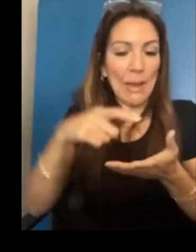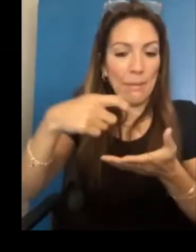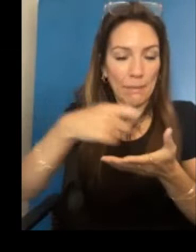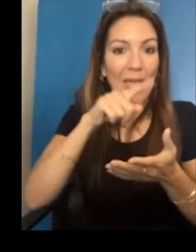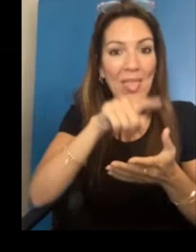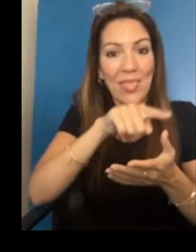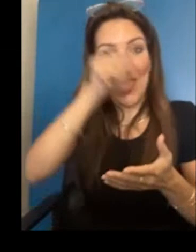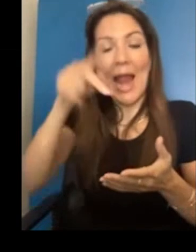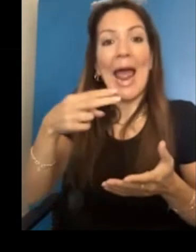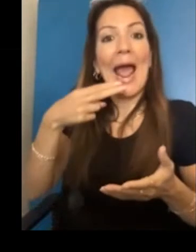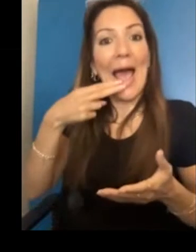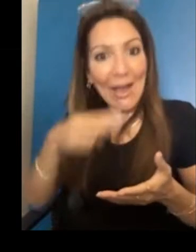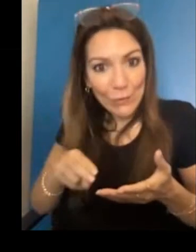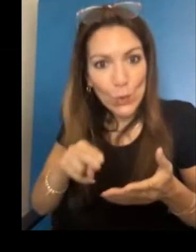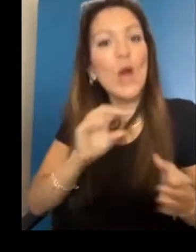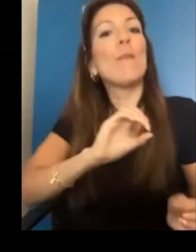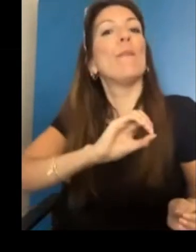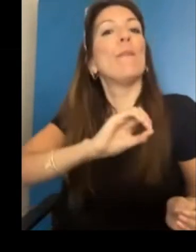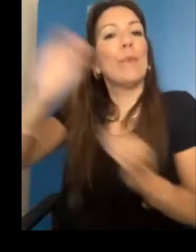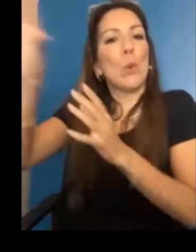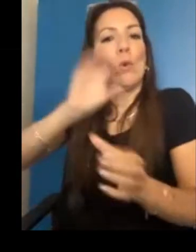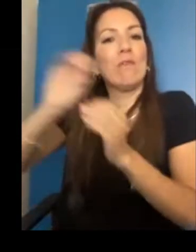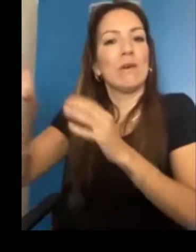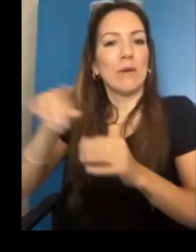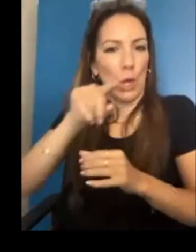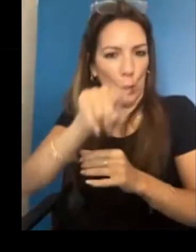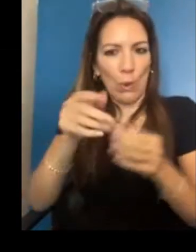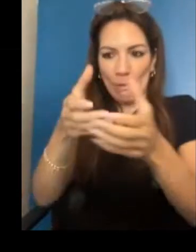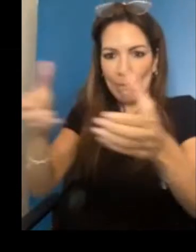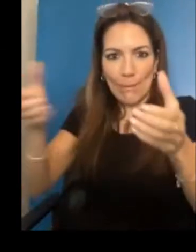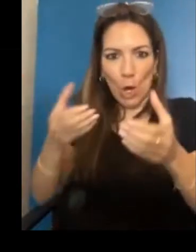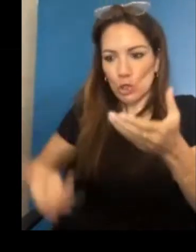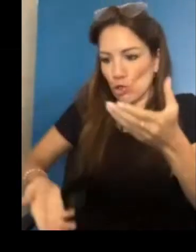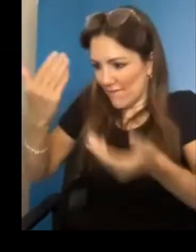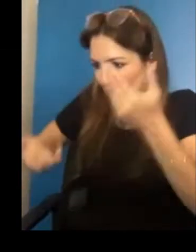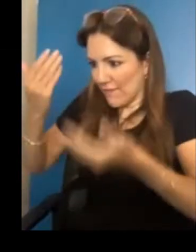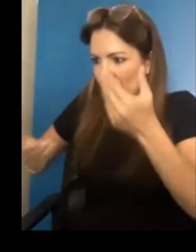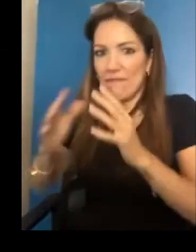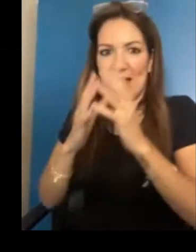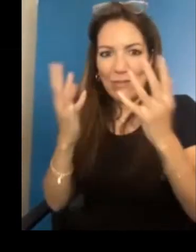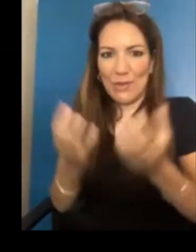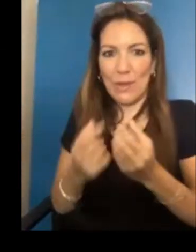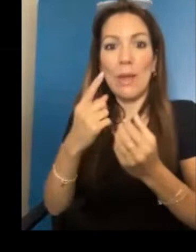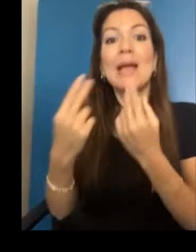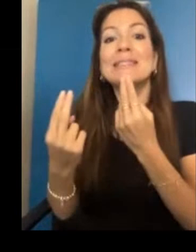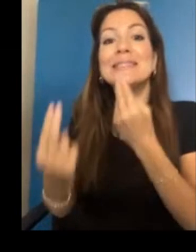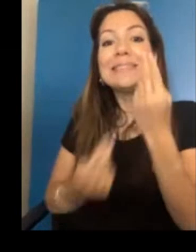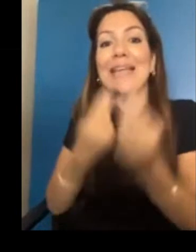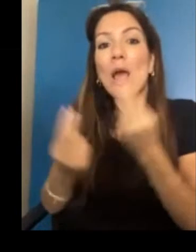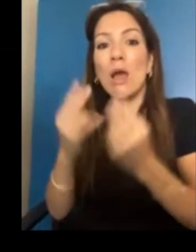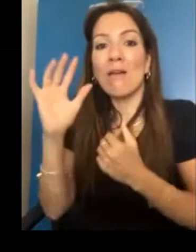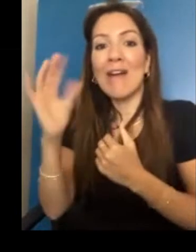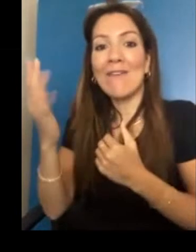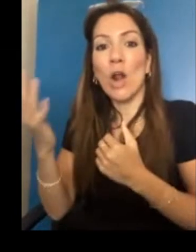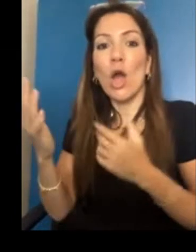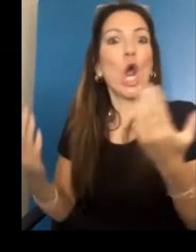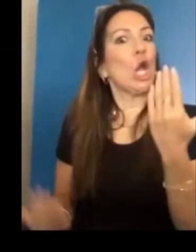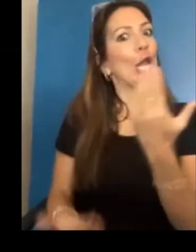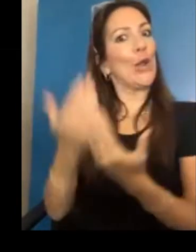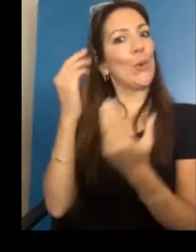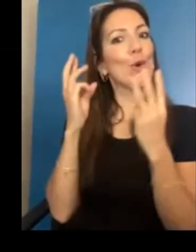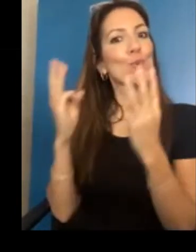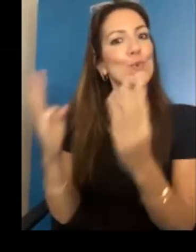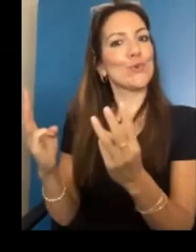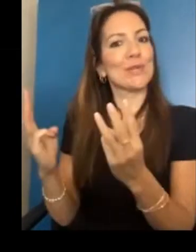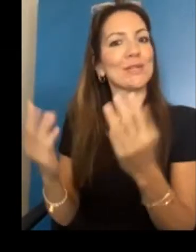to unpack in their new environment, and then they will have dinner in their new environment. And a lot of the wards are talking about having it as a bit of a